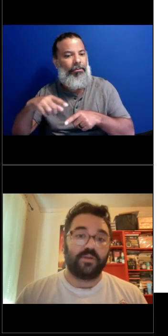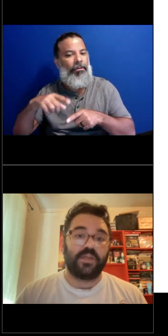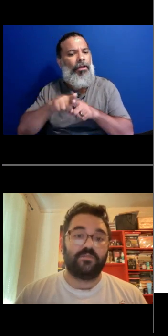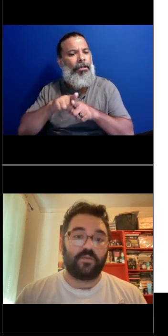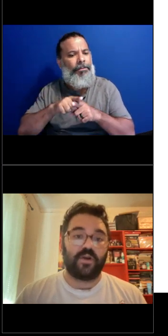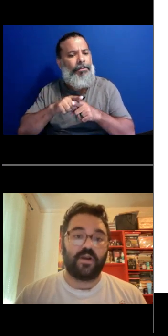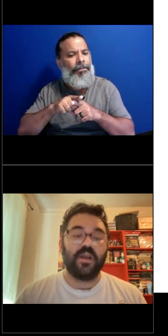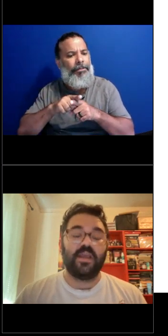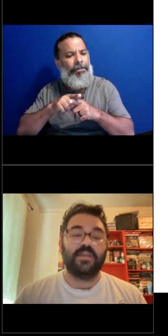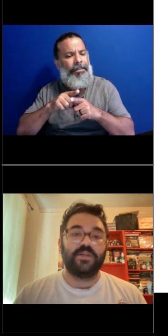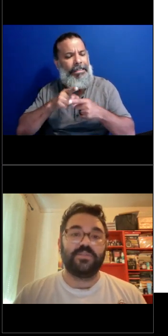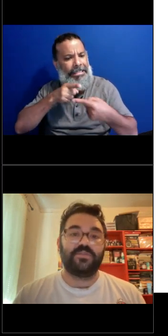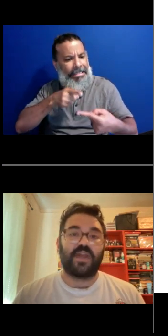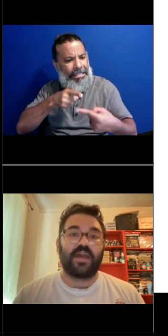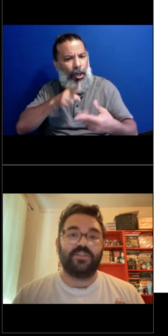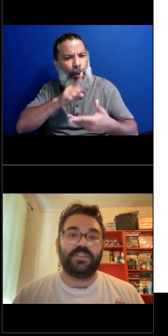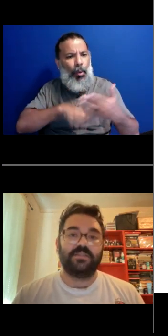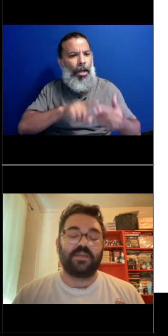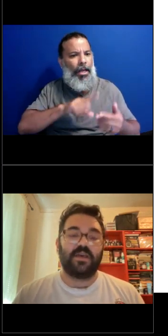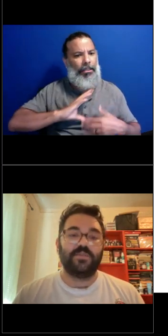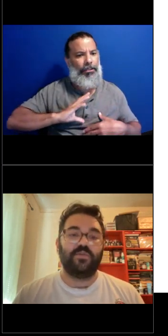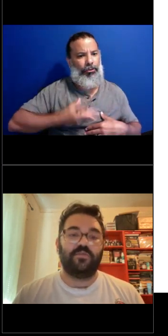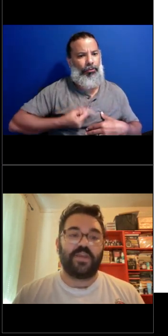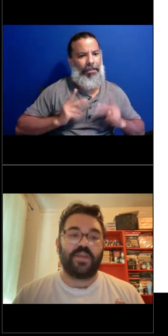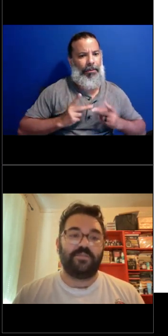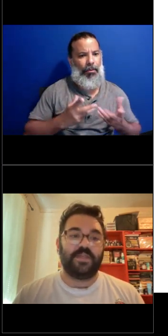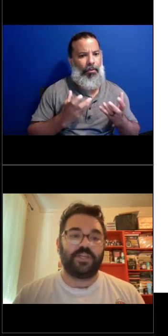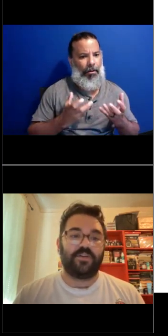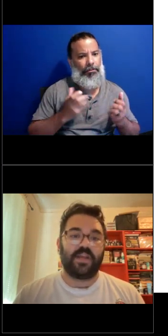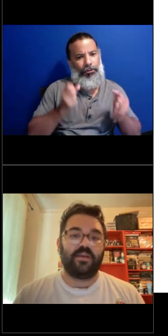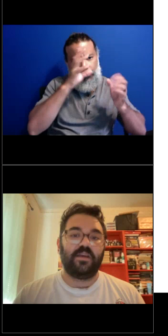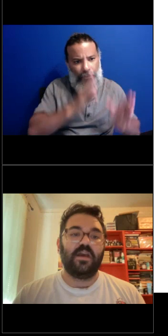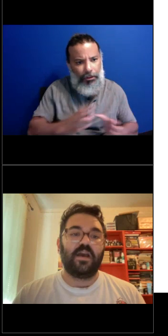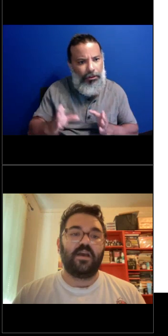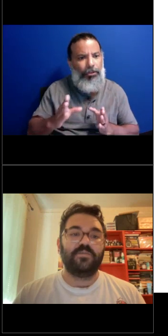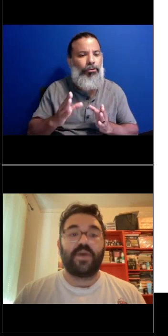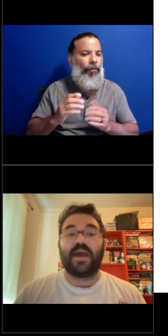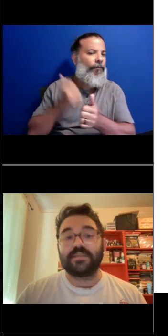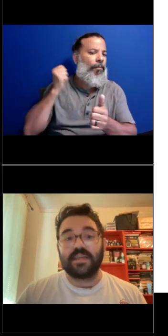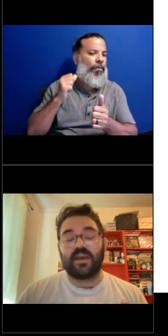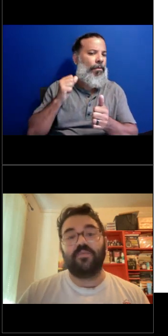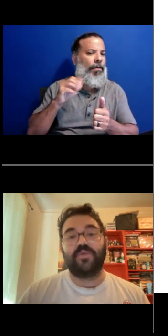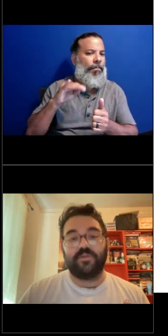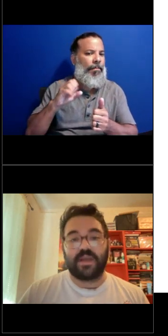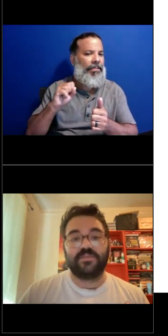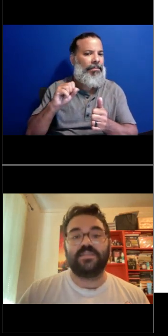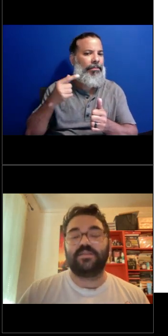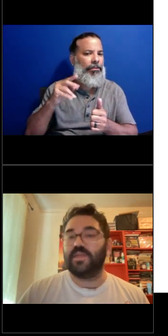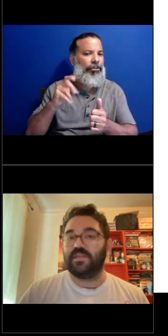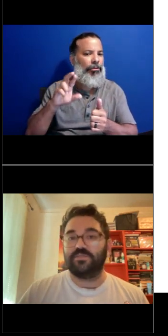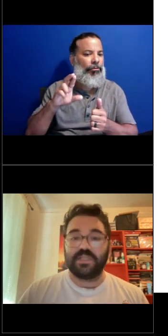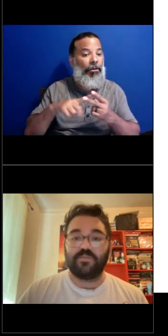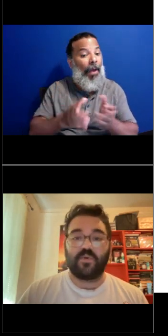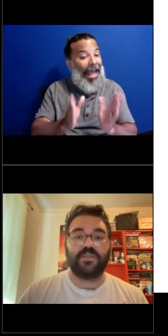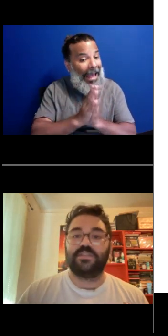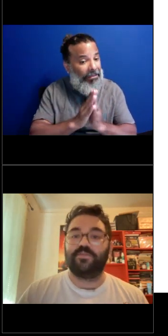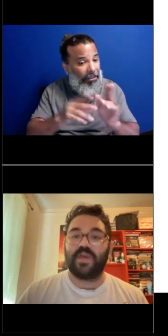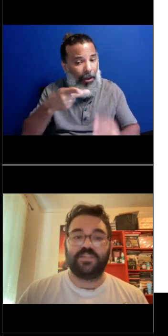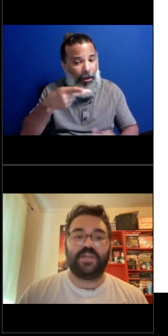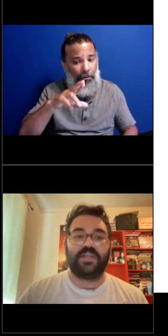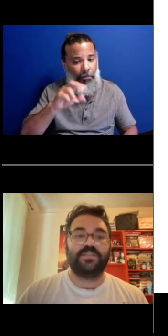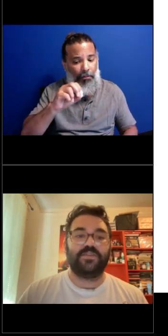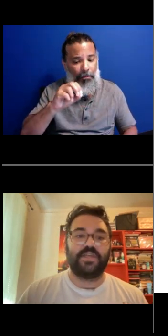people are looking for in terms of strategies to avoid misgendering. So asking about pronouns is something that's really